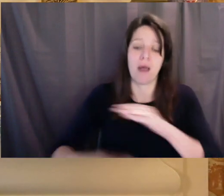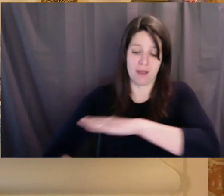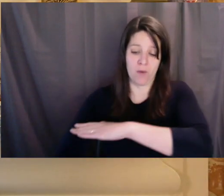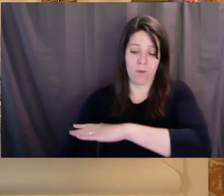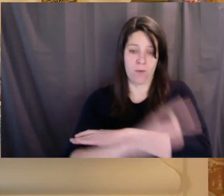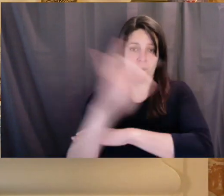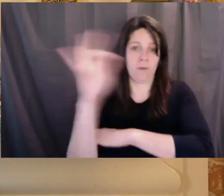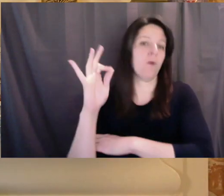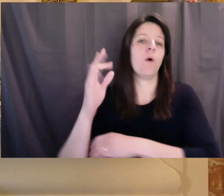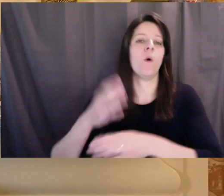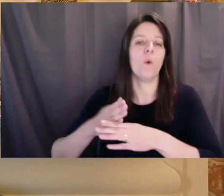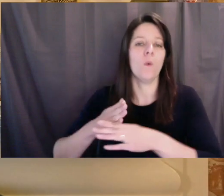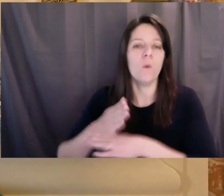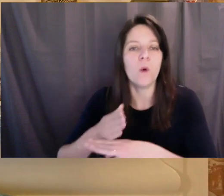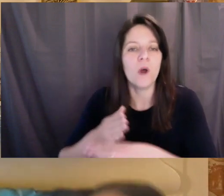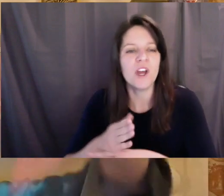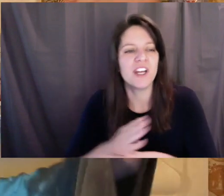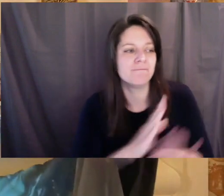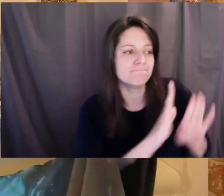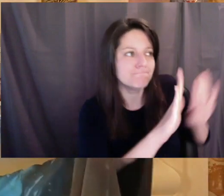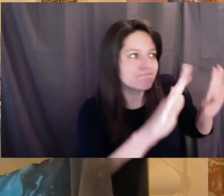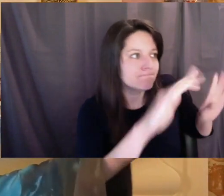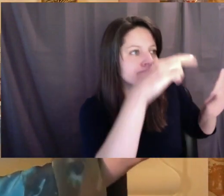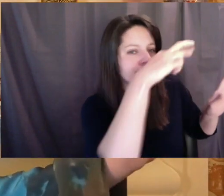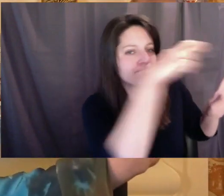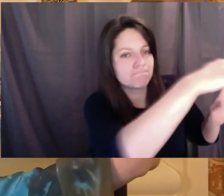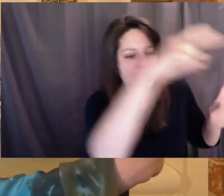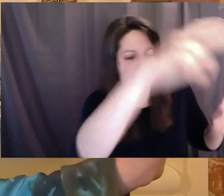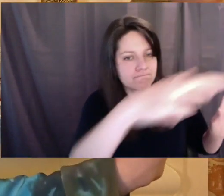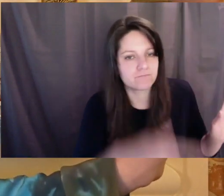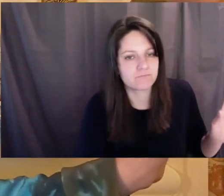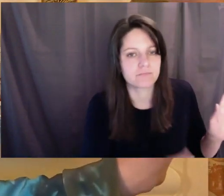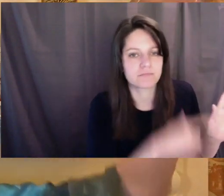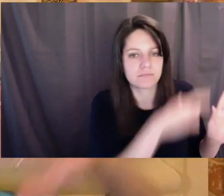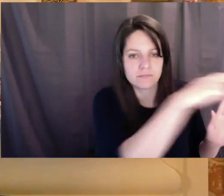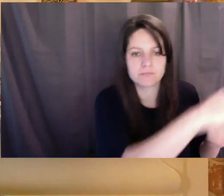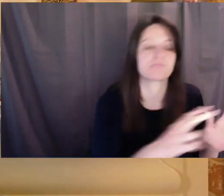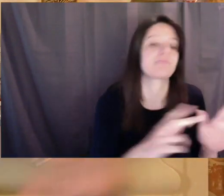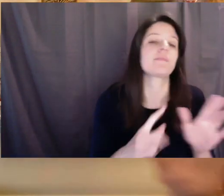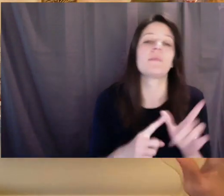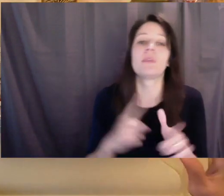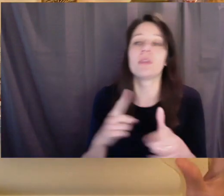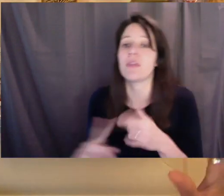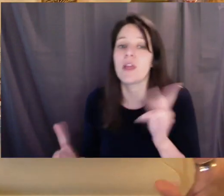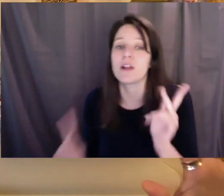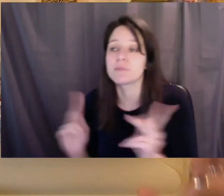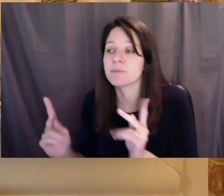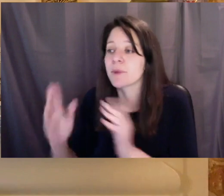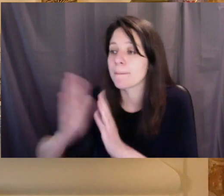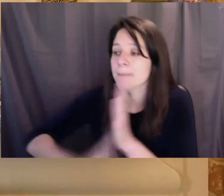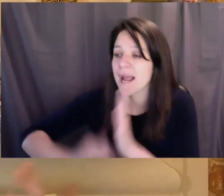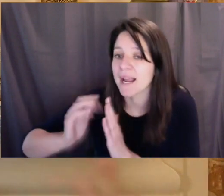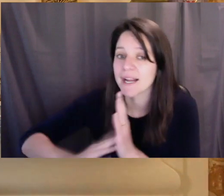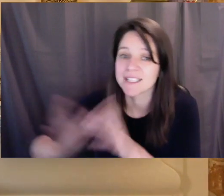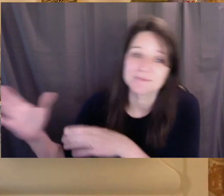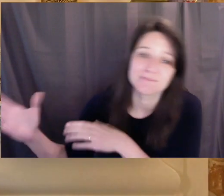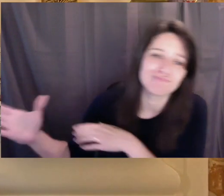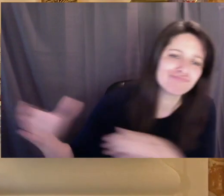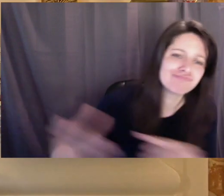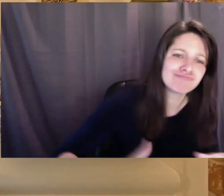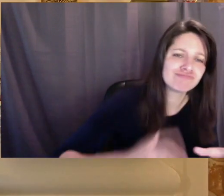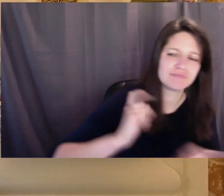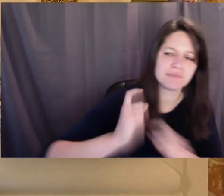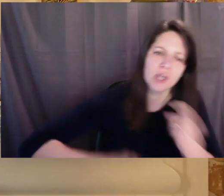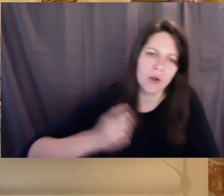by morning, these plywood boarded up windows began to be covered with murals. And then hardware stores and